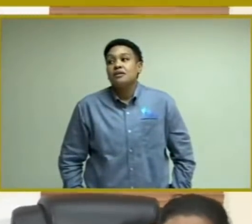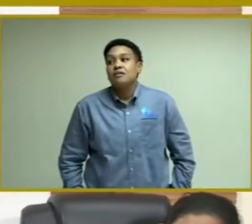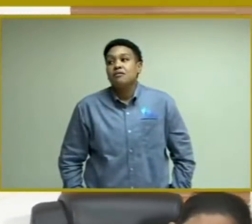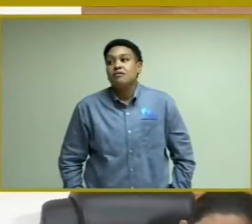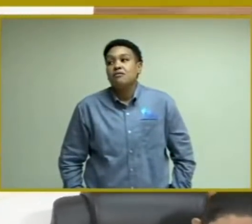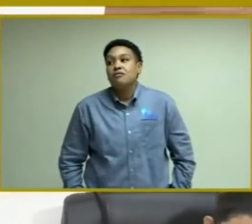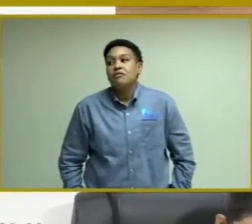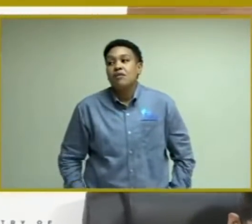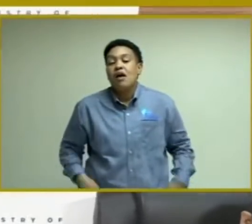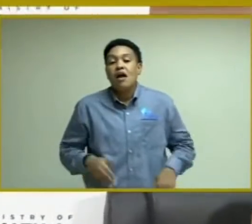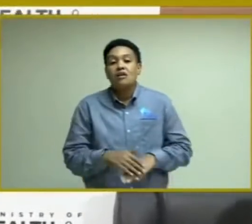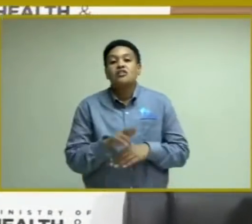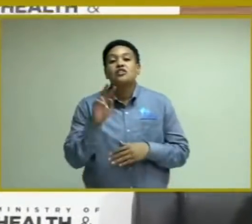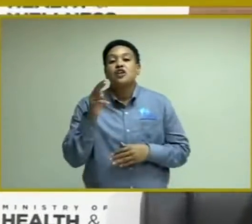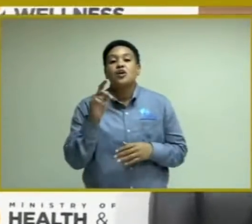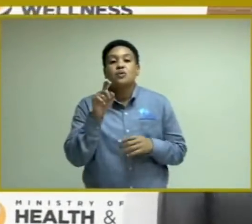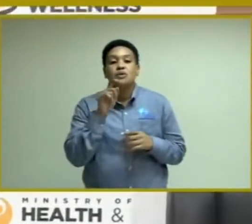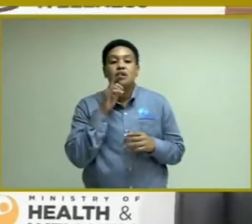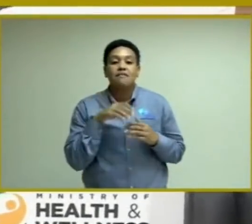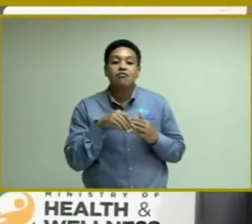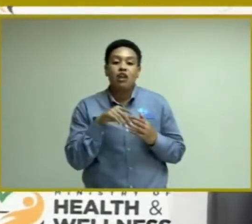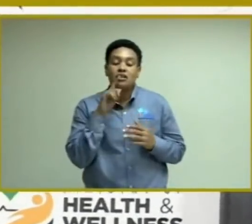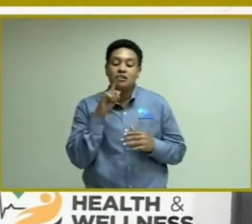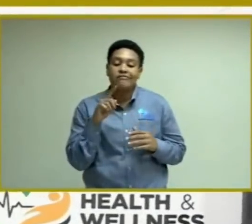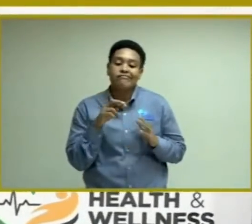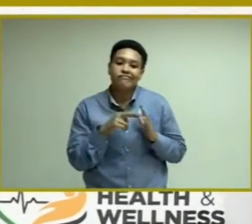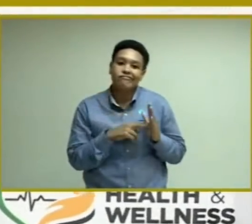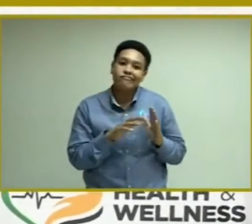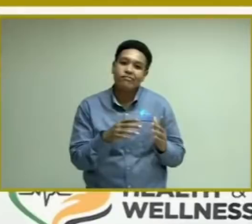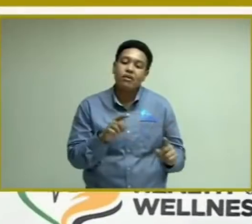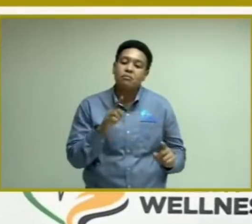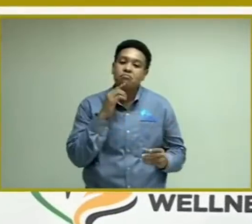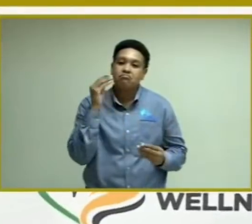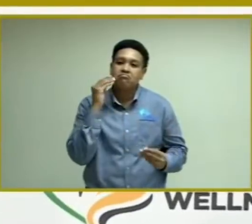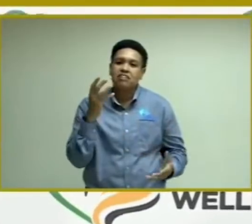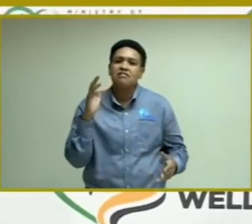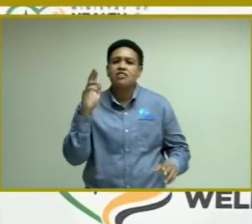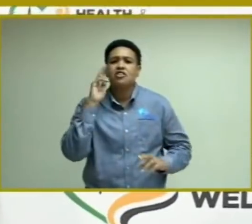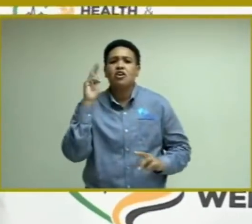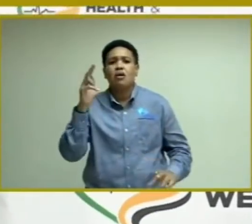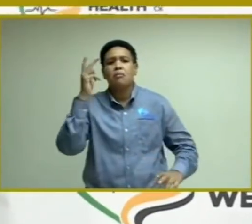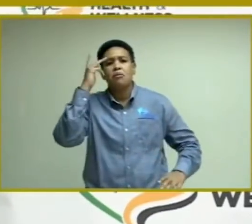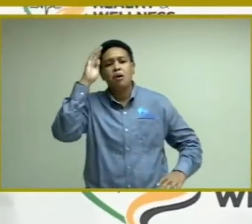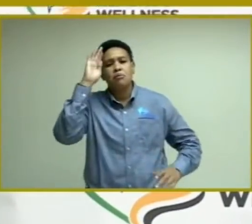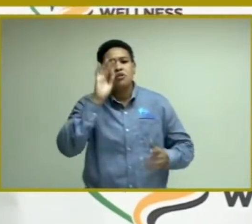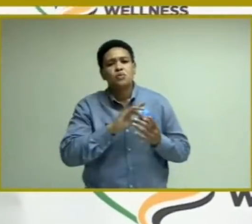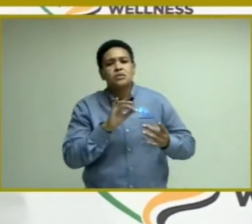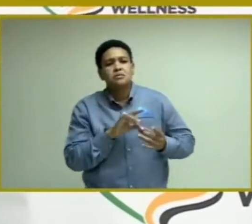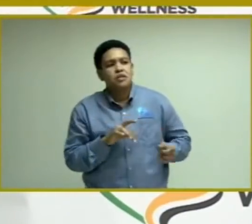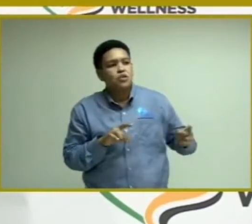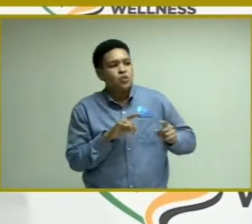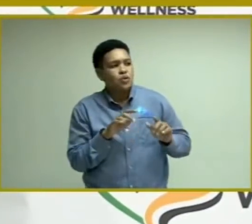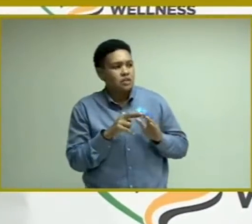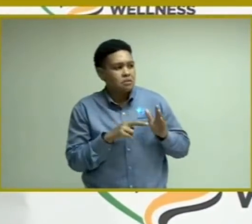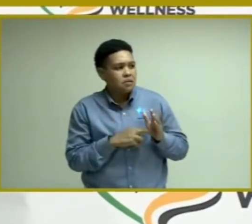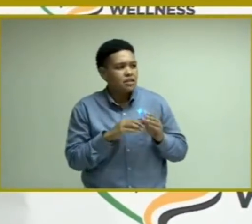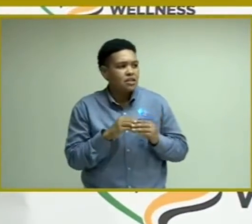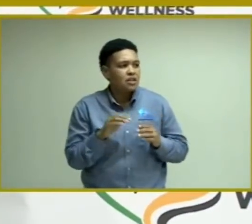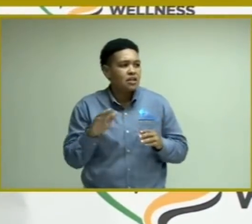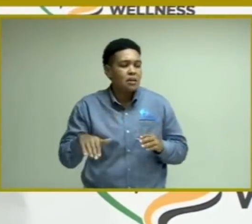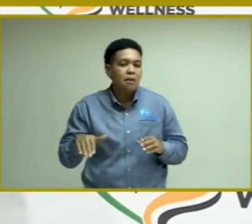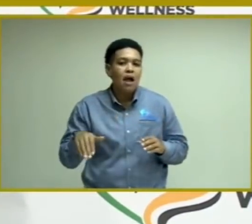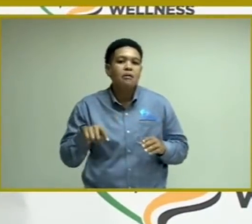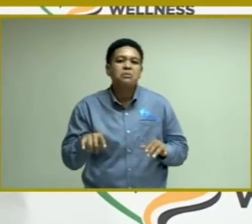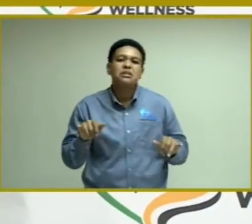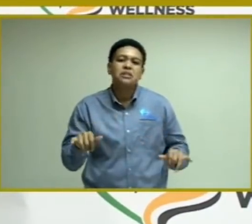of relaxation of measures, as I said earlier, the Honourable Prime Minister will speak to those measures in the Parliament in